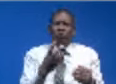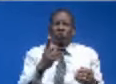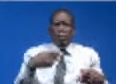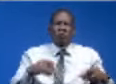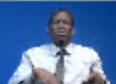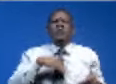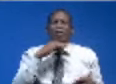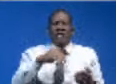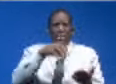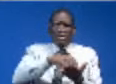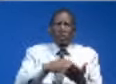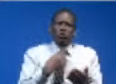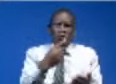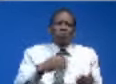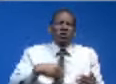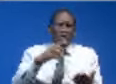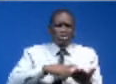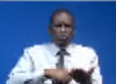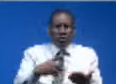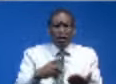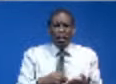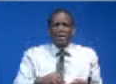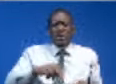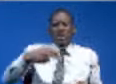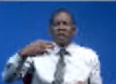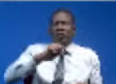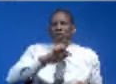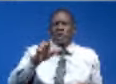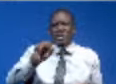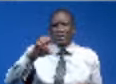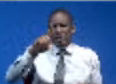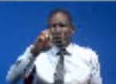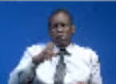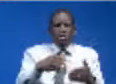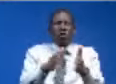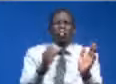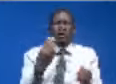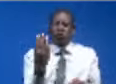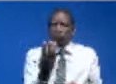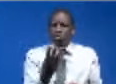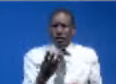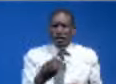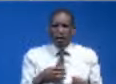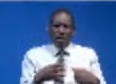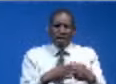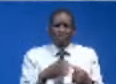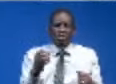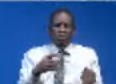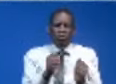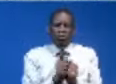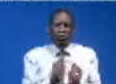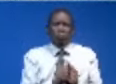be mentioned next week. Hillside Endarasha Academy reopened on Wednesday, the 9th of October.